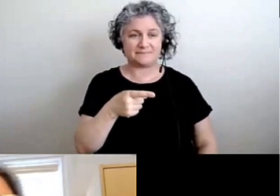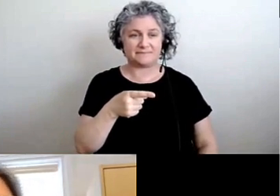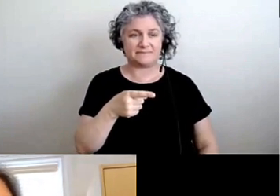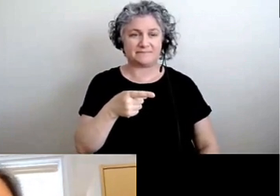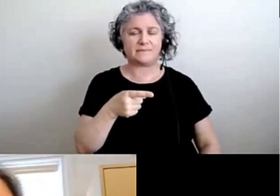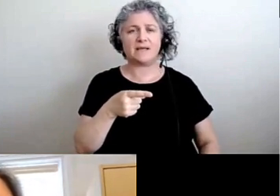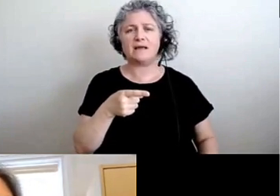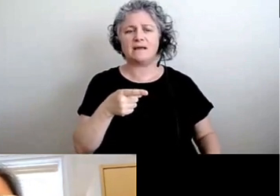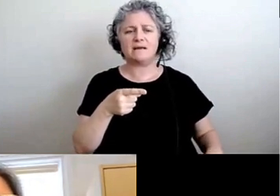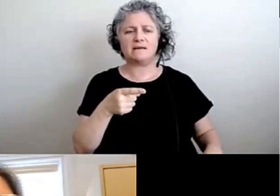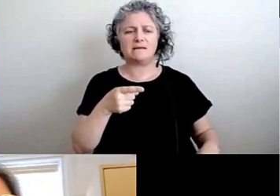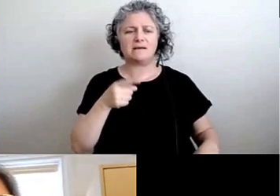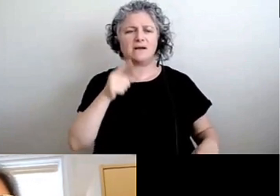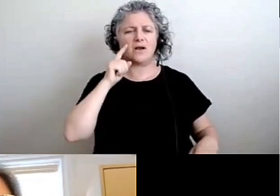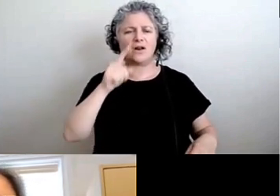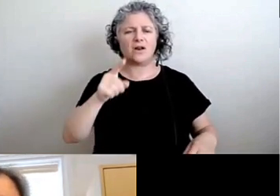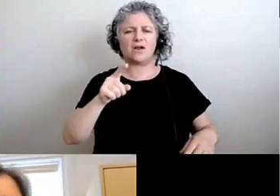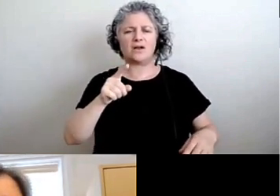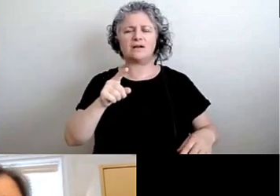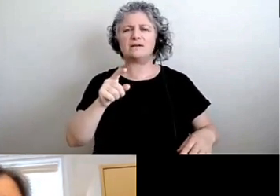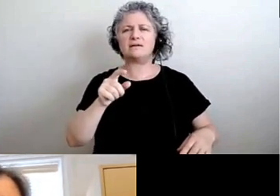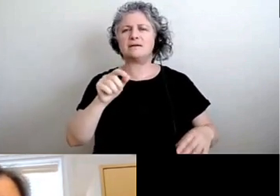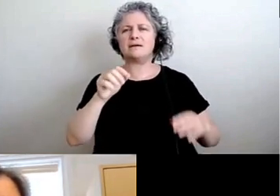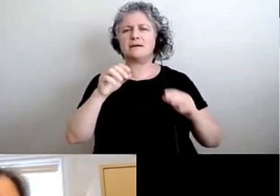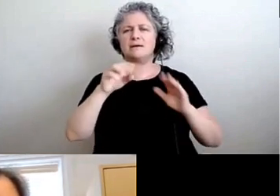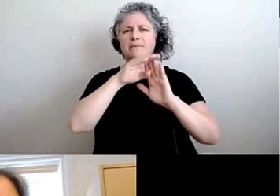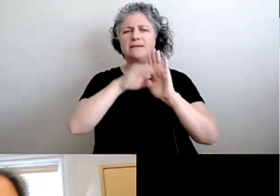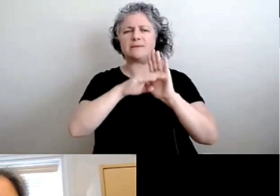Just look at the side menu.